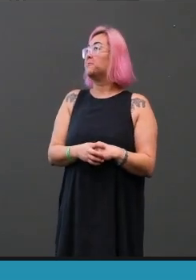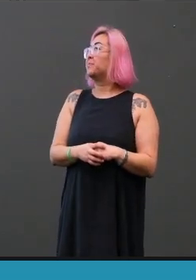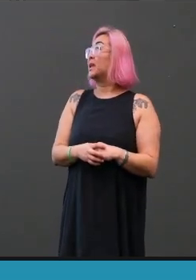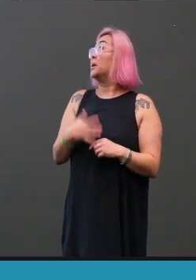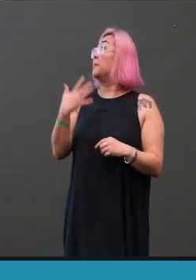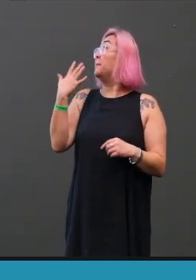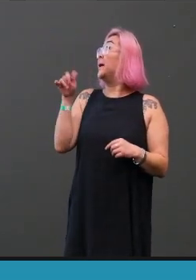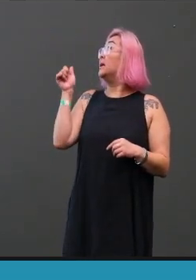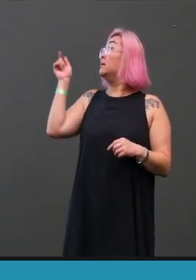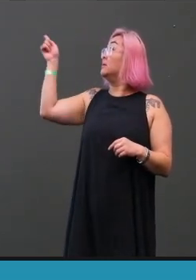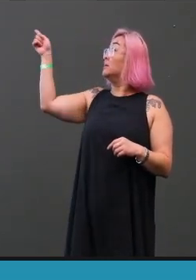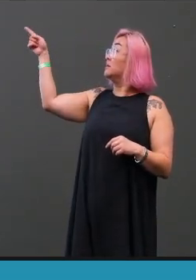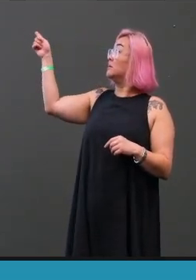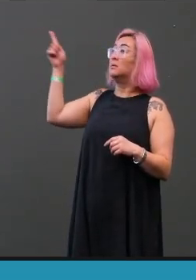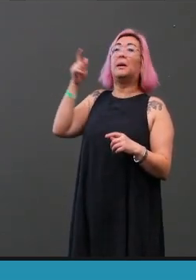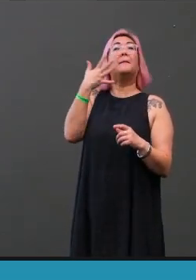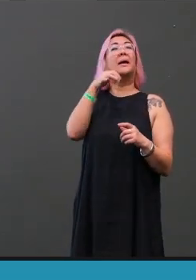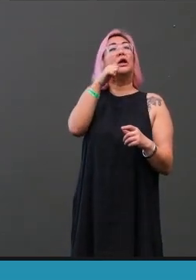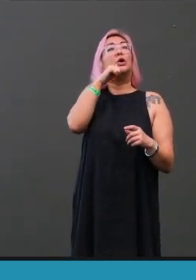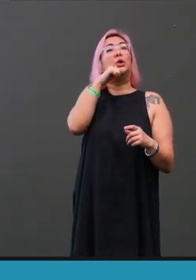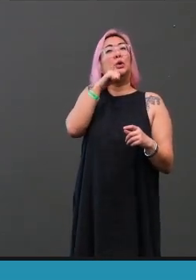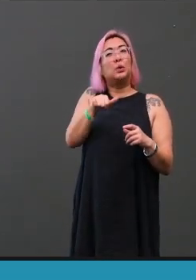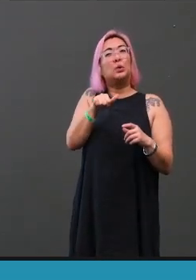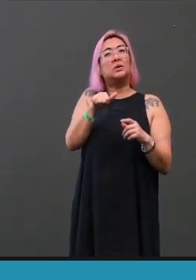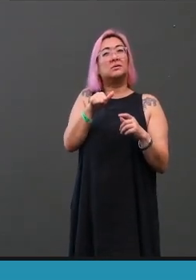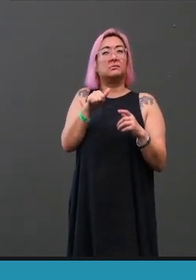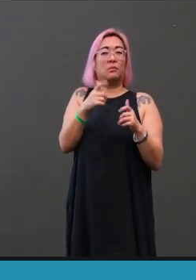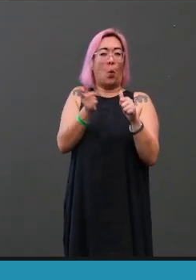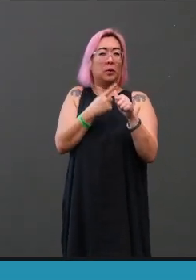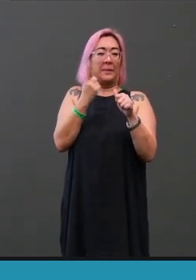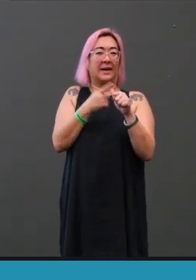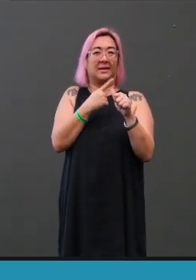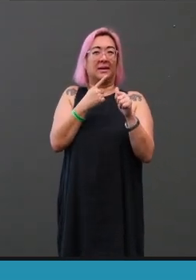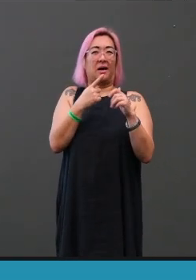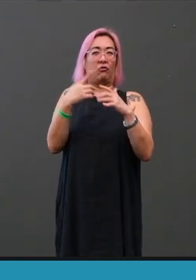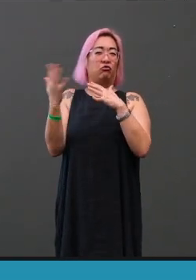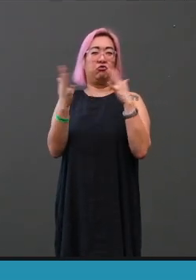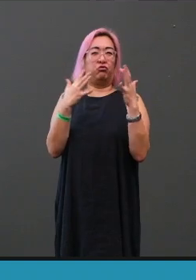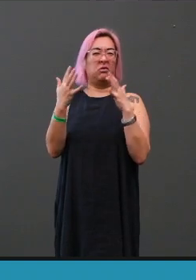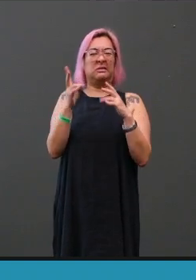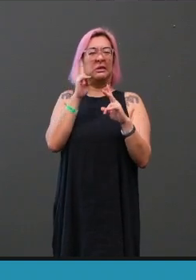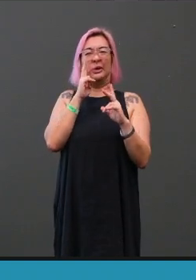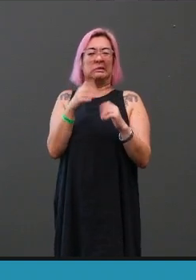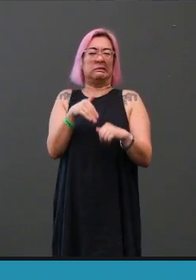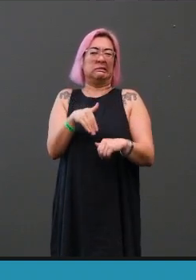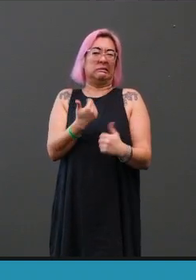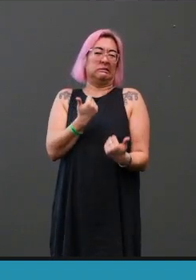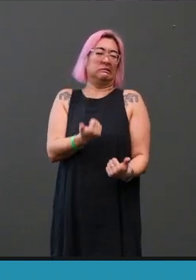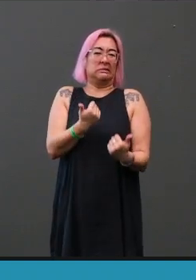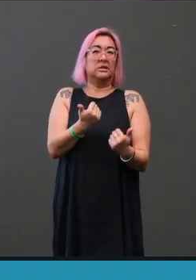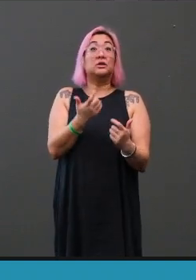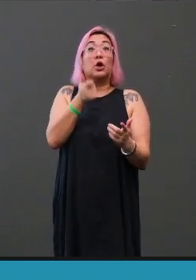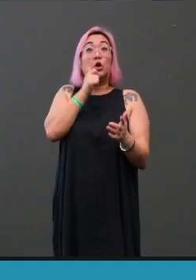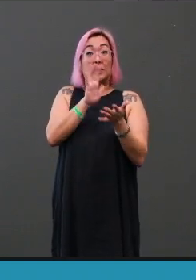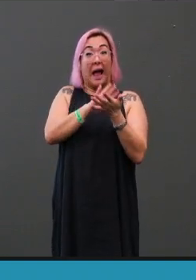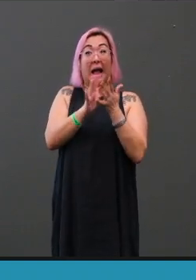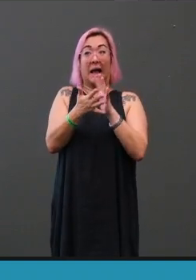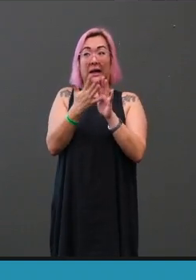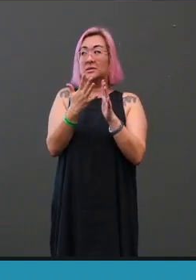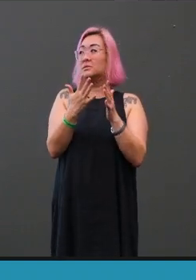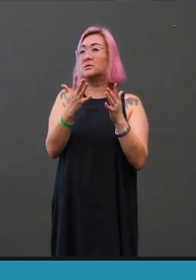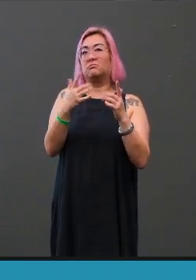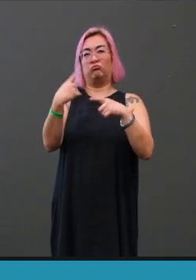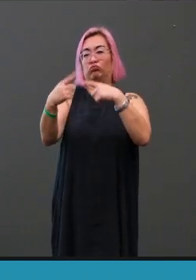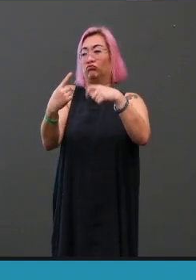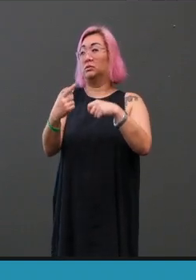because it just was very simple to animate and looks much better. So to time them with the wind, what we do is we just check the wind at